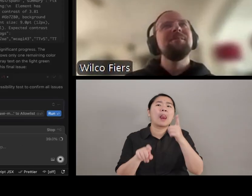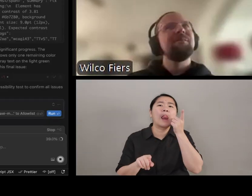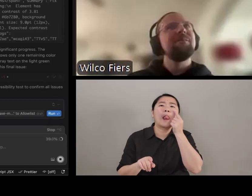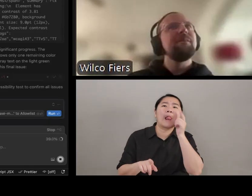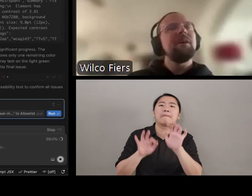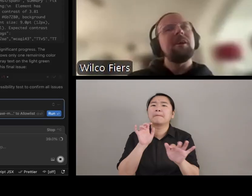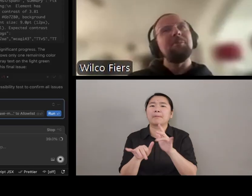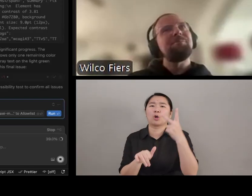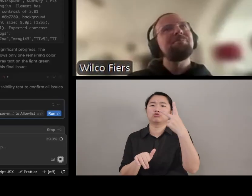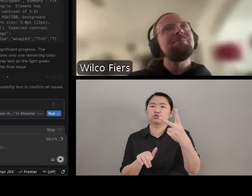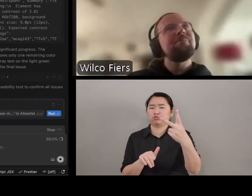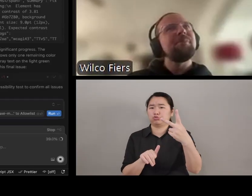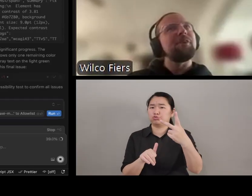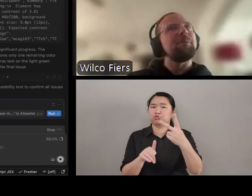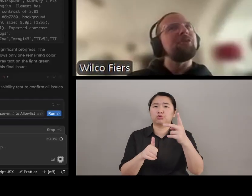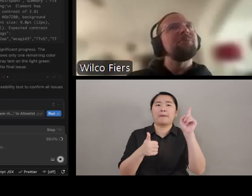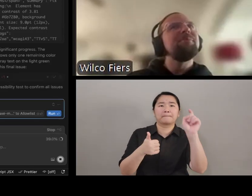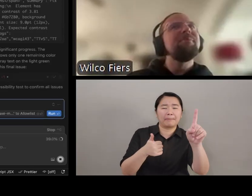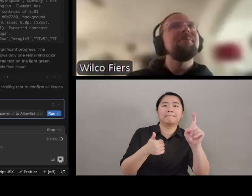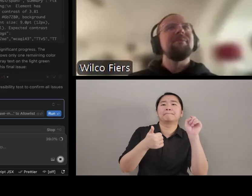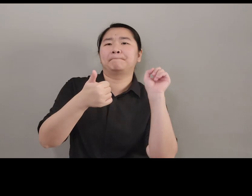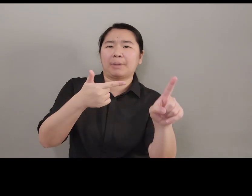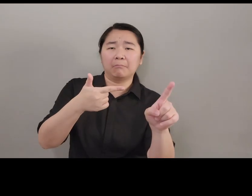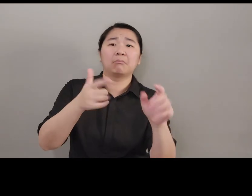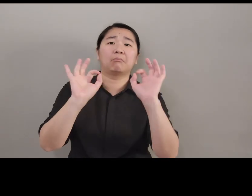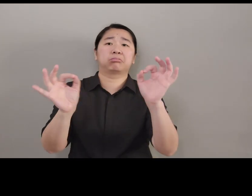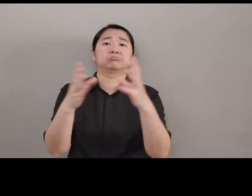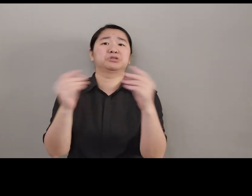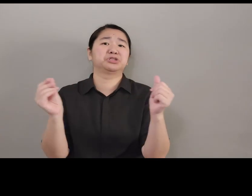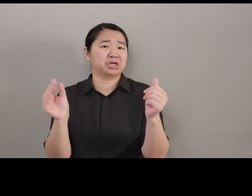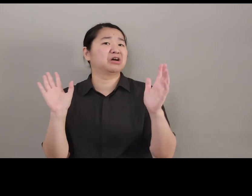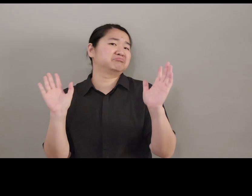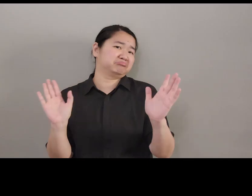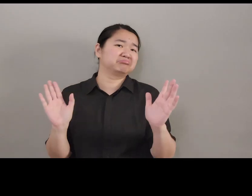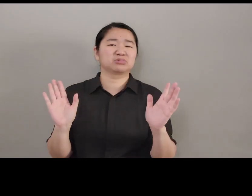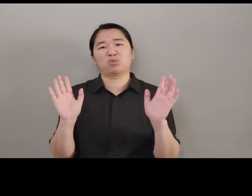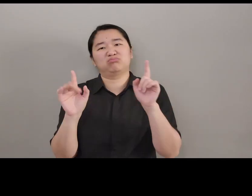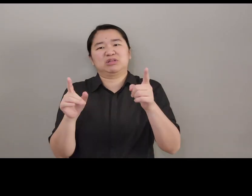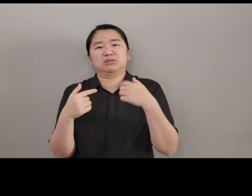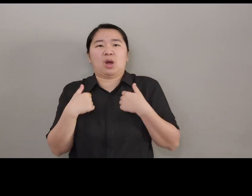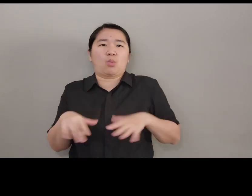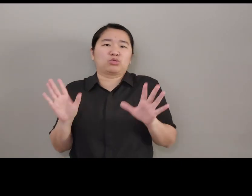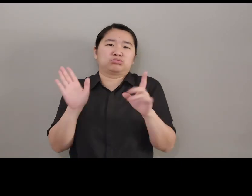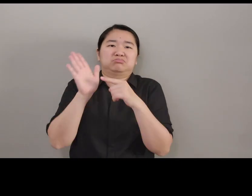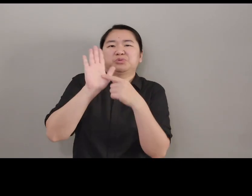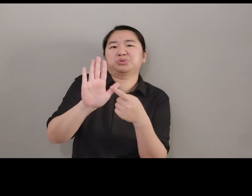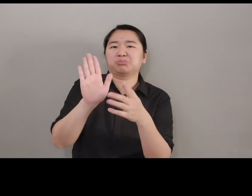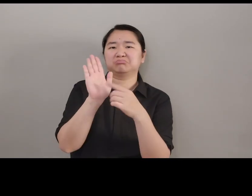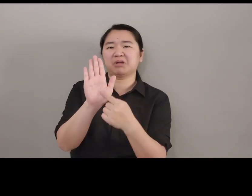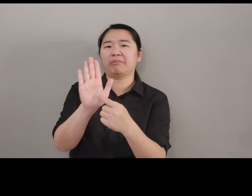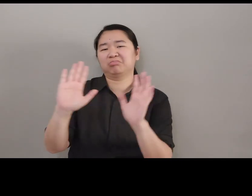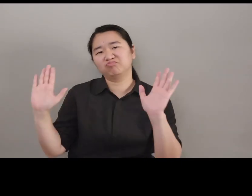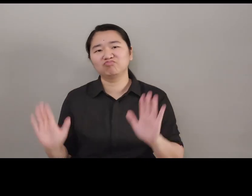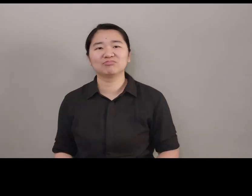here. Thank you very much. Still a very good demo, Wilco. So thank you for that. And I think we all can